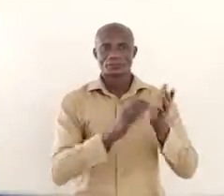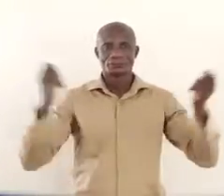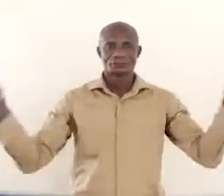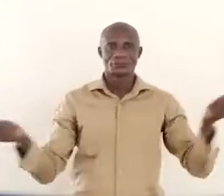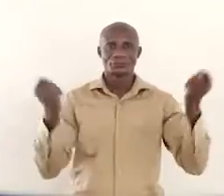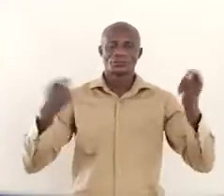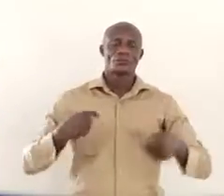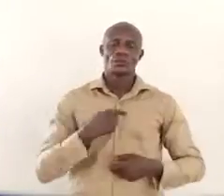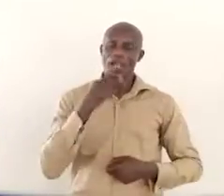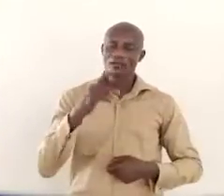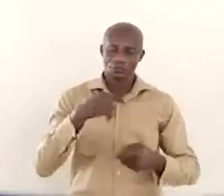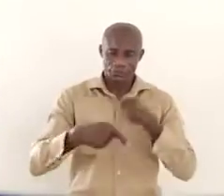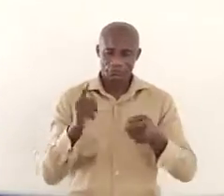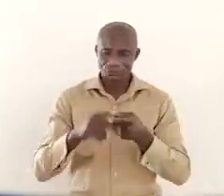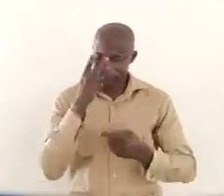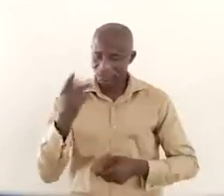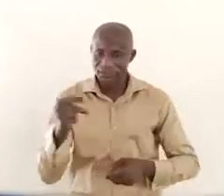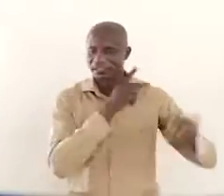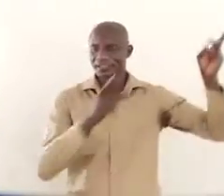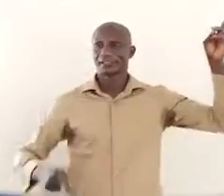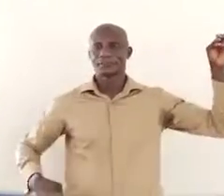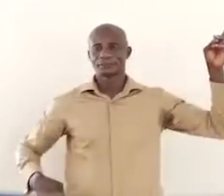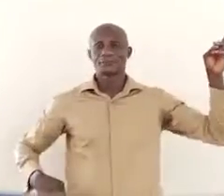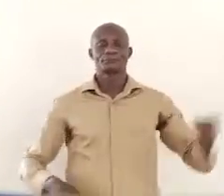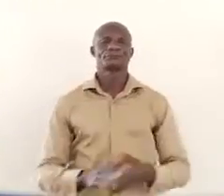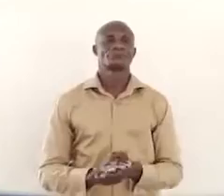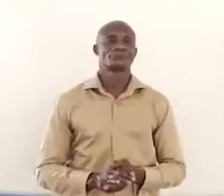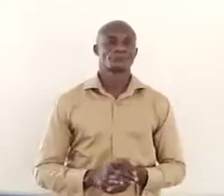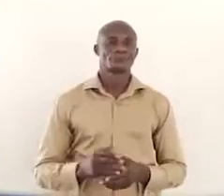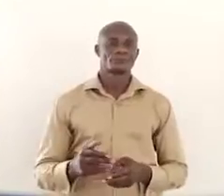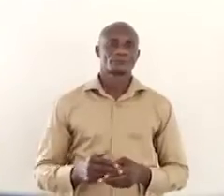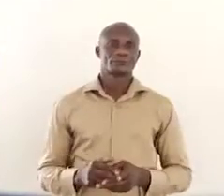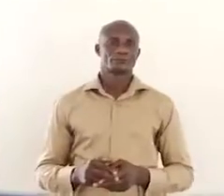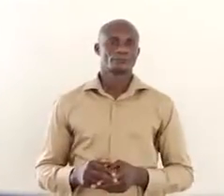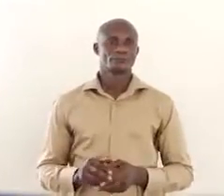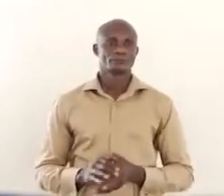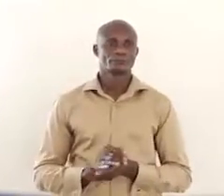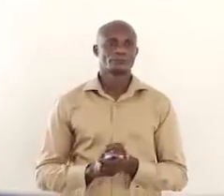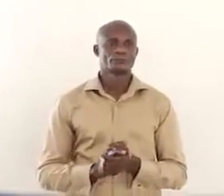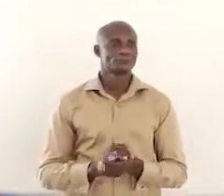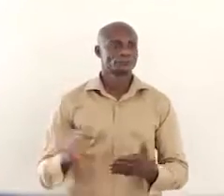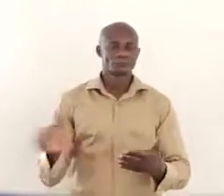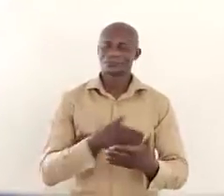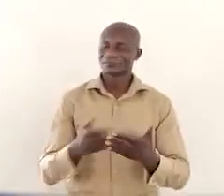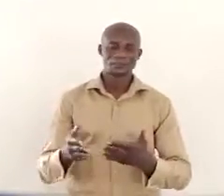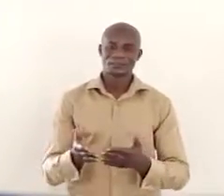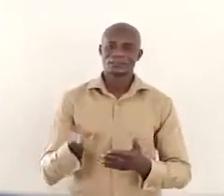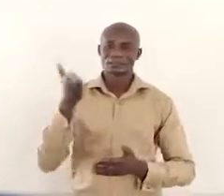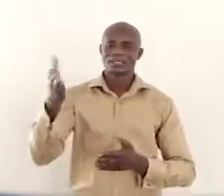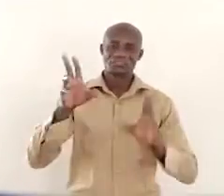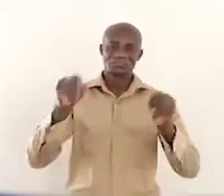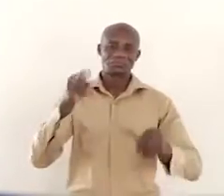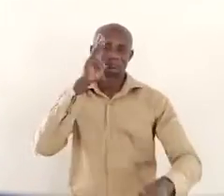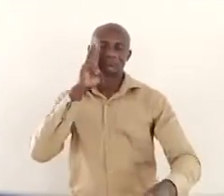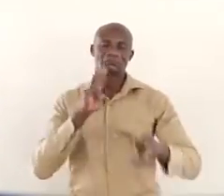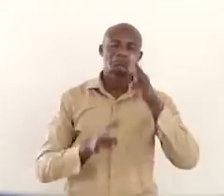Hallelujah, hallelujah, we are going to see the King. There's no crying there,